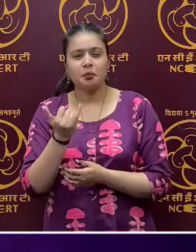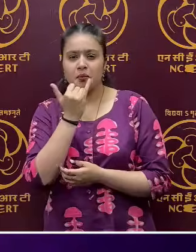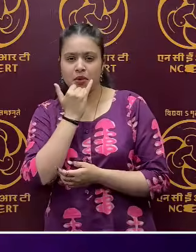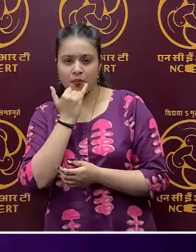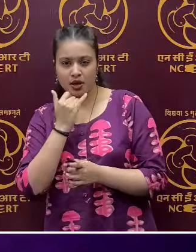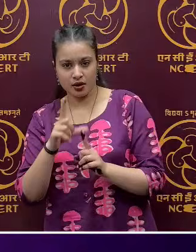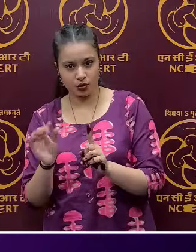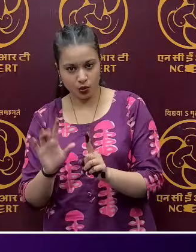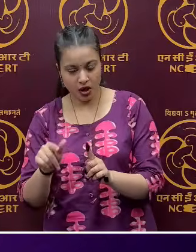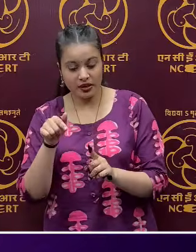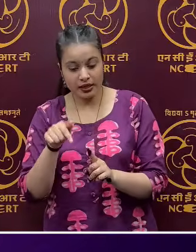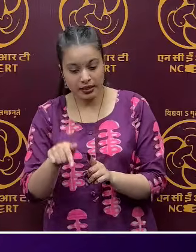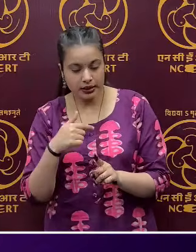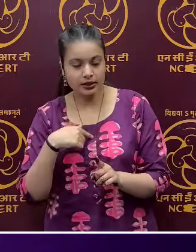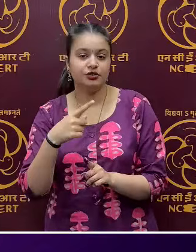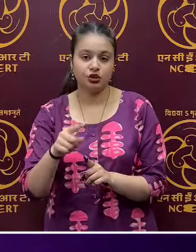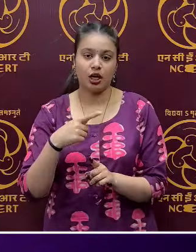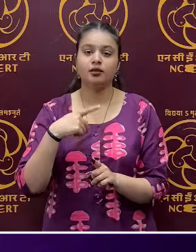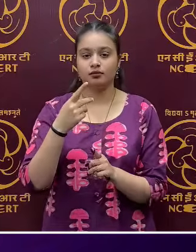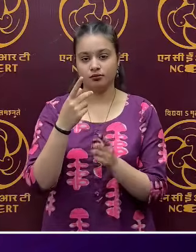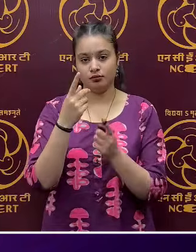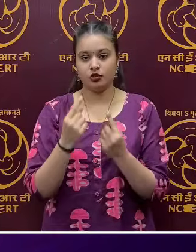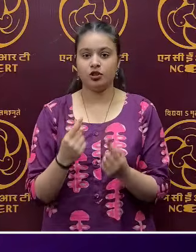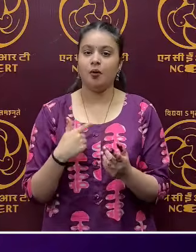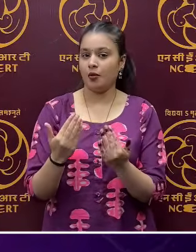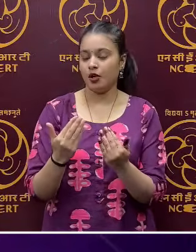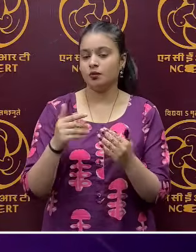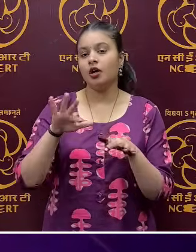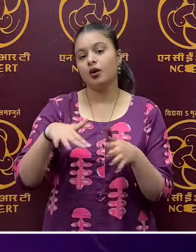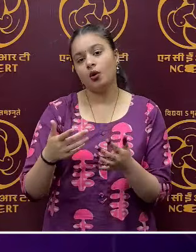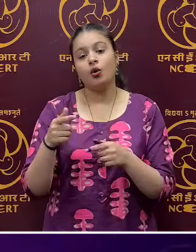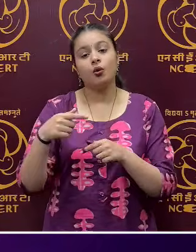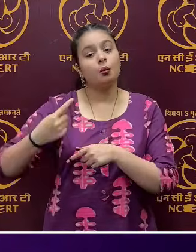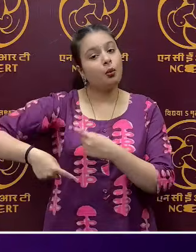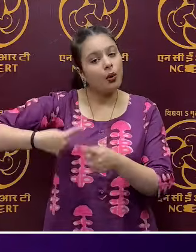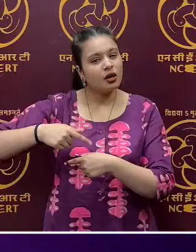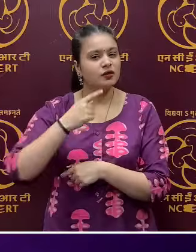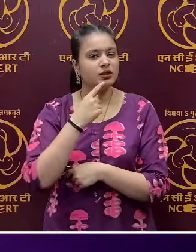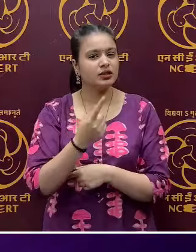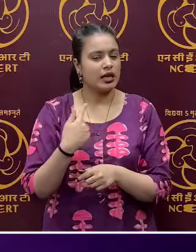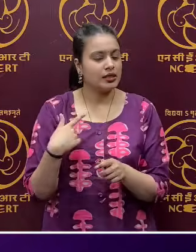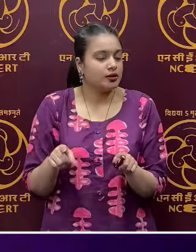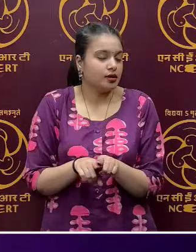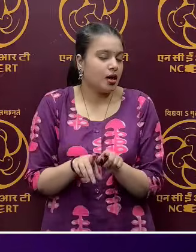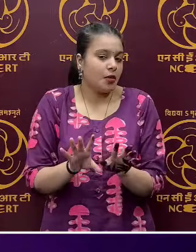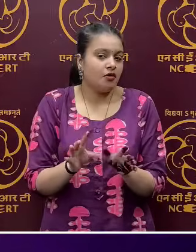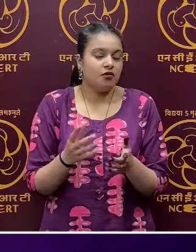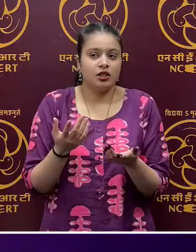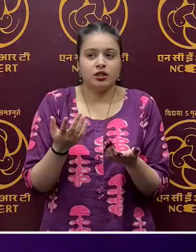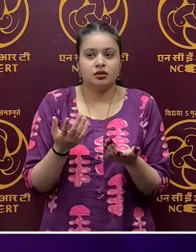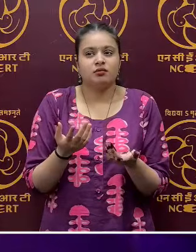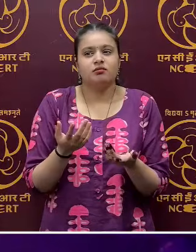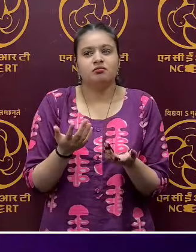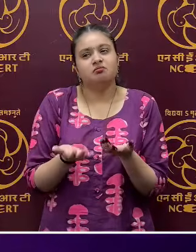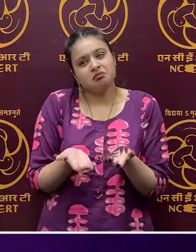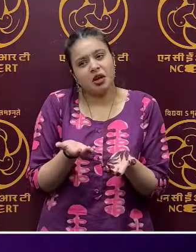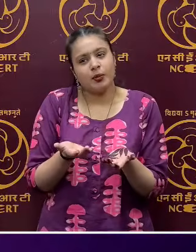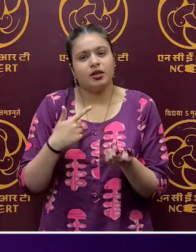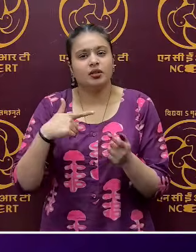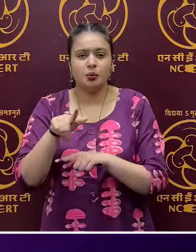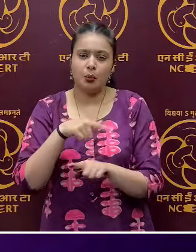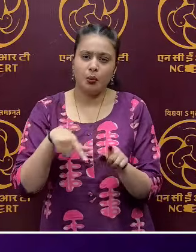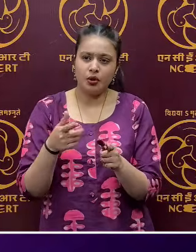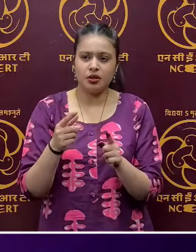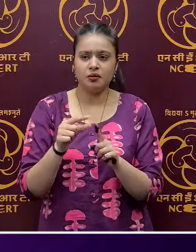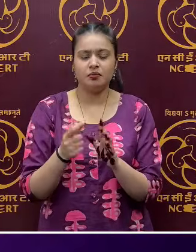this is to rectify some of that. But like I always say, this is just a